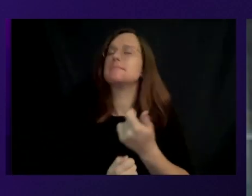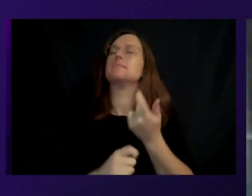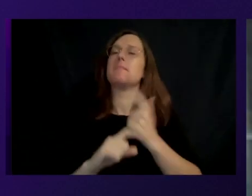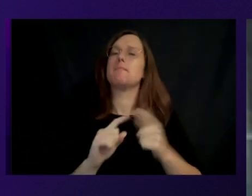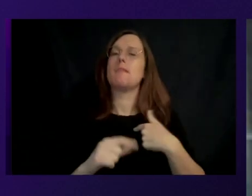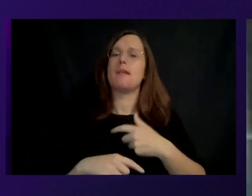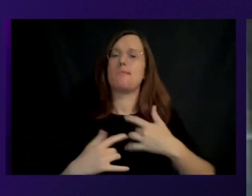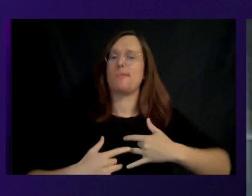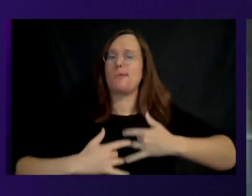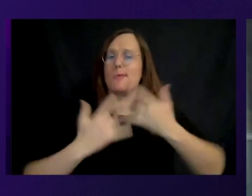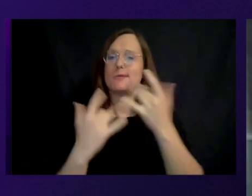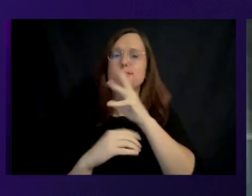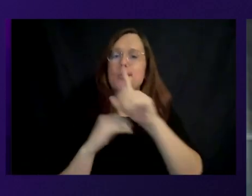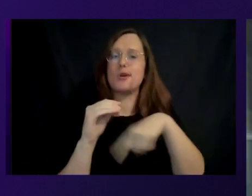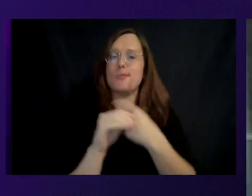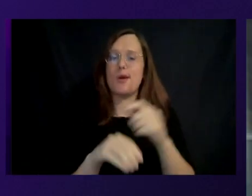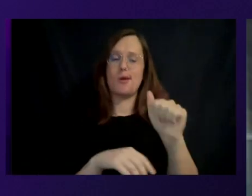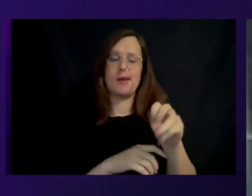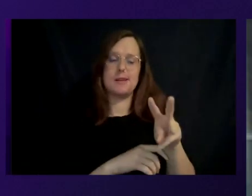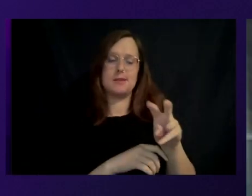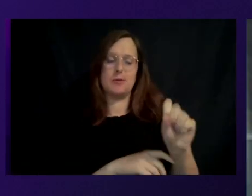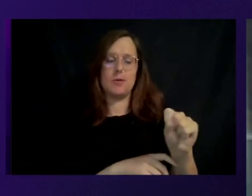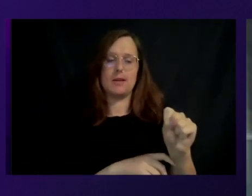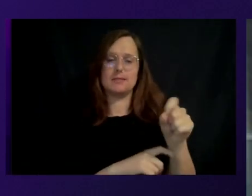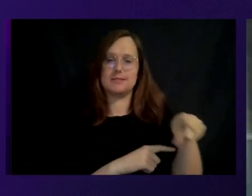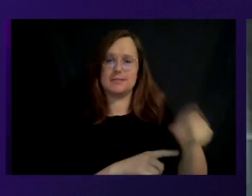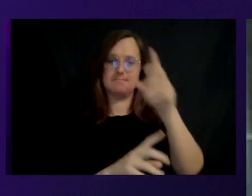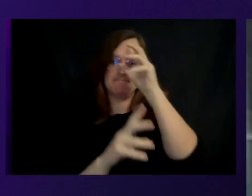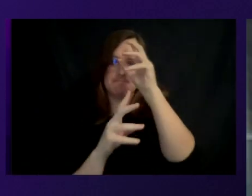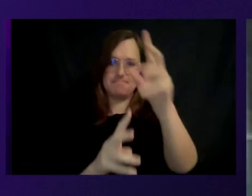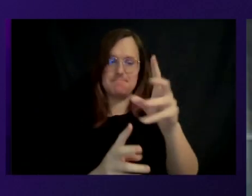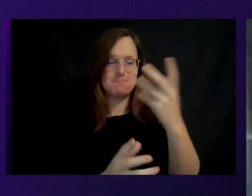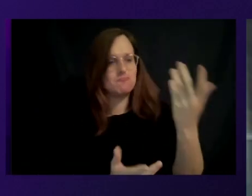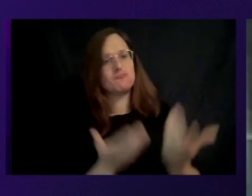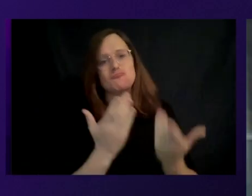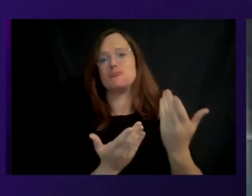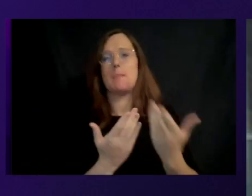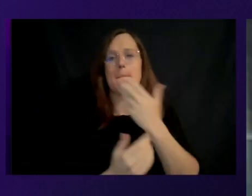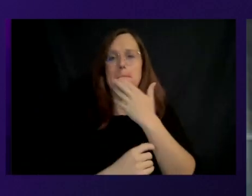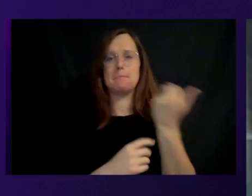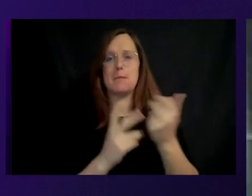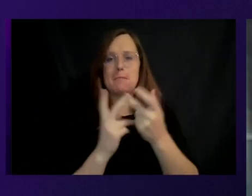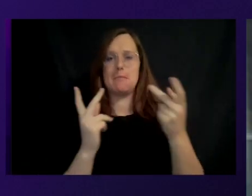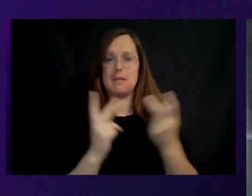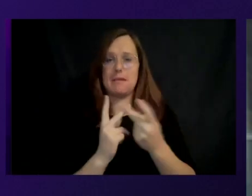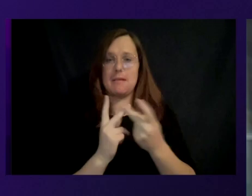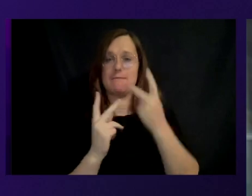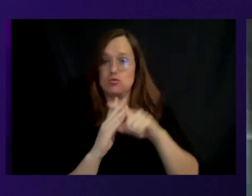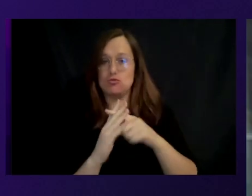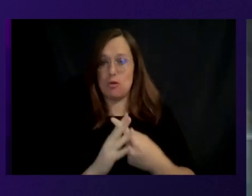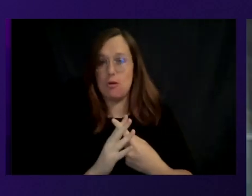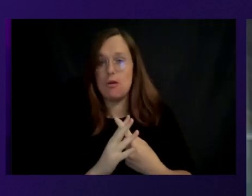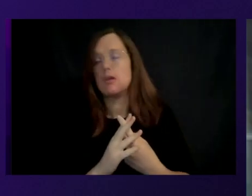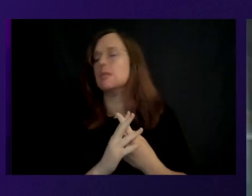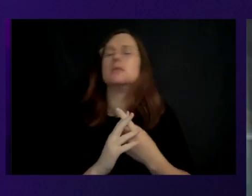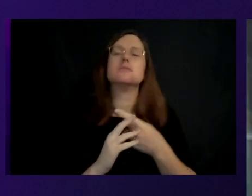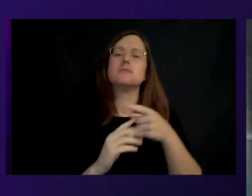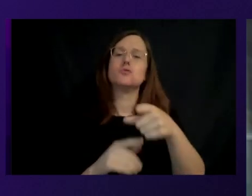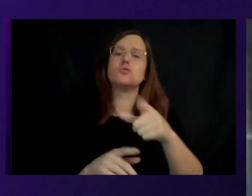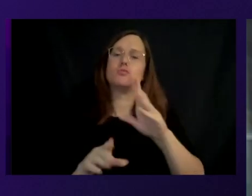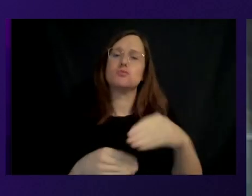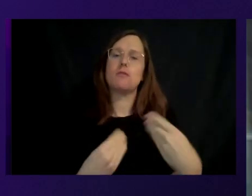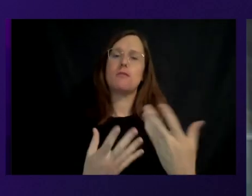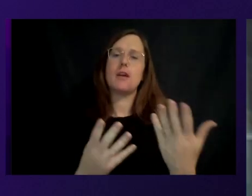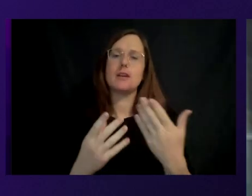AWS innovations in this space today. So Dave, maybe the best place to get started is for you to provide a brief history of how AWS